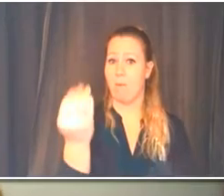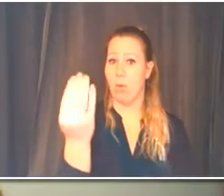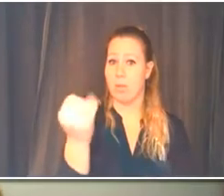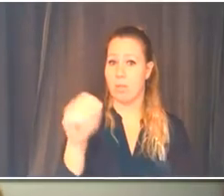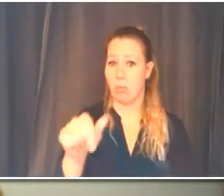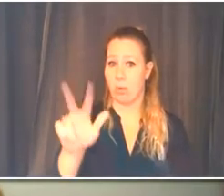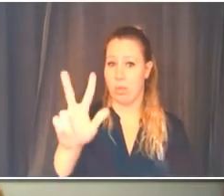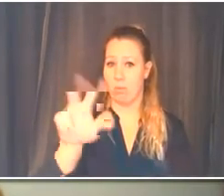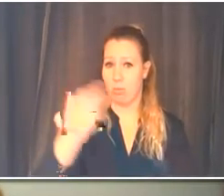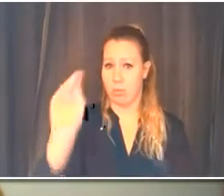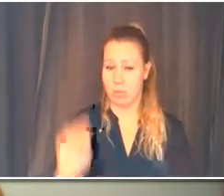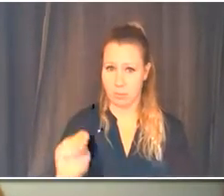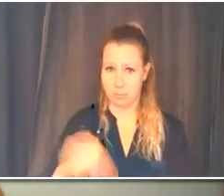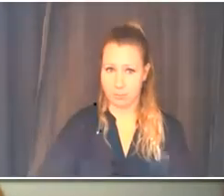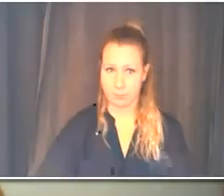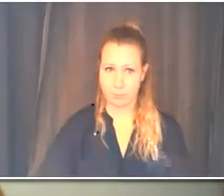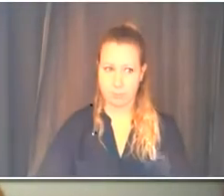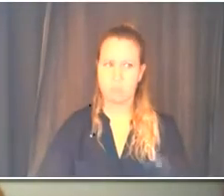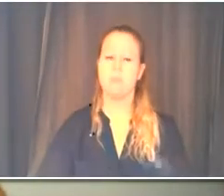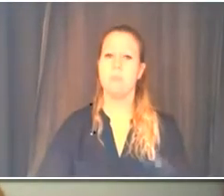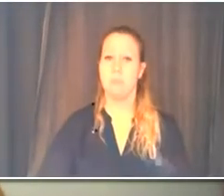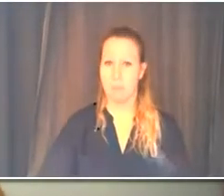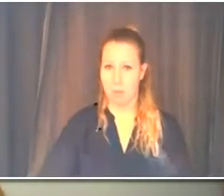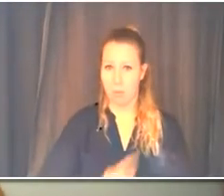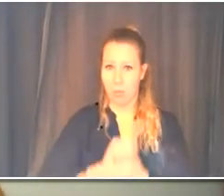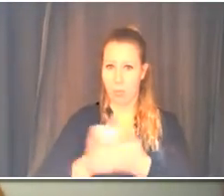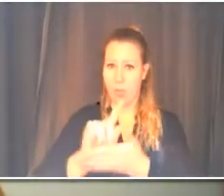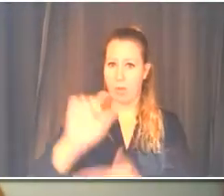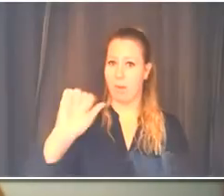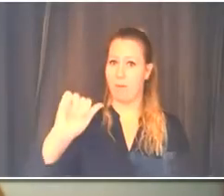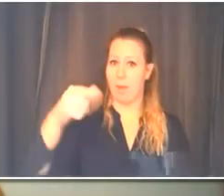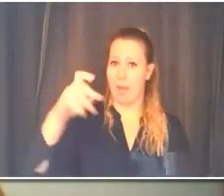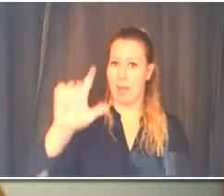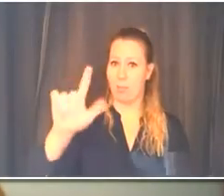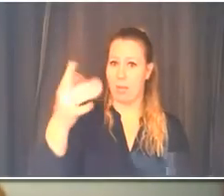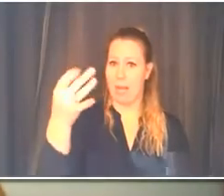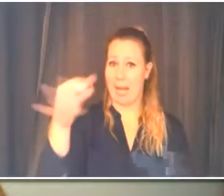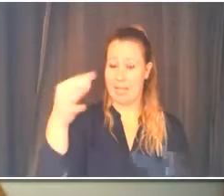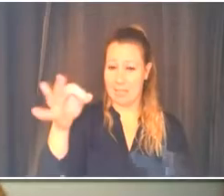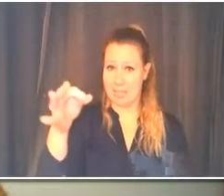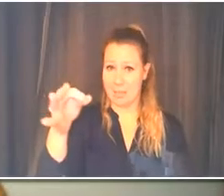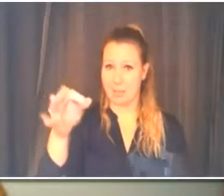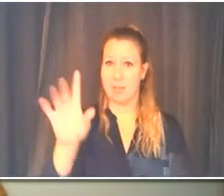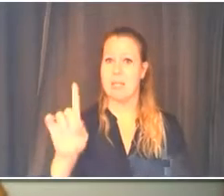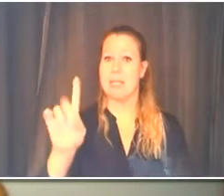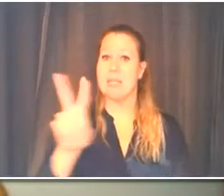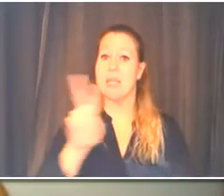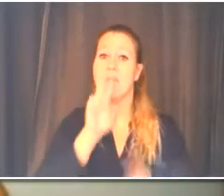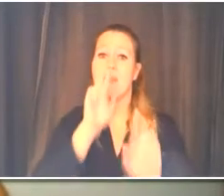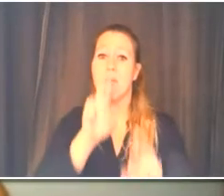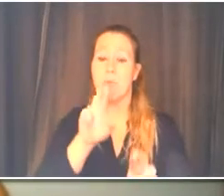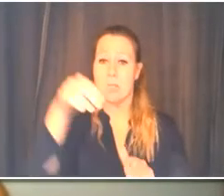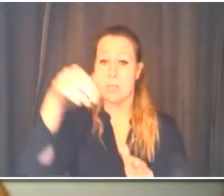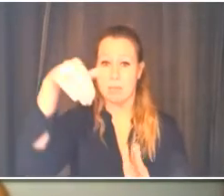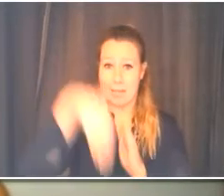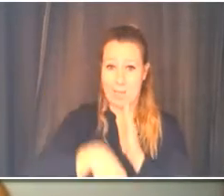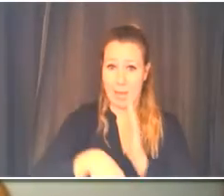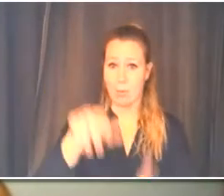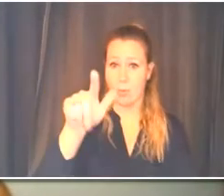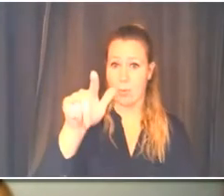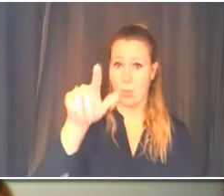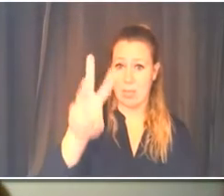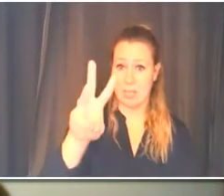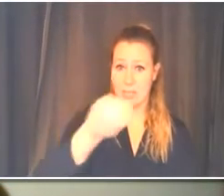down 266 and then the last week um that we're looking at the numbers aren't fully in yet